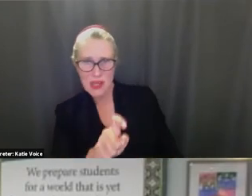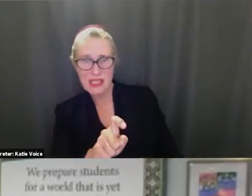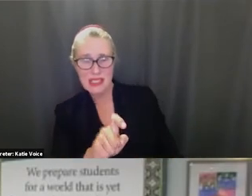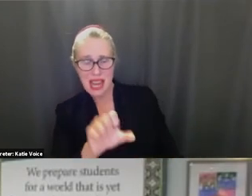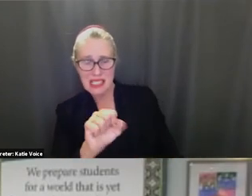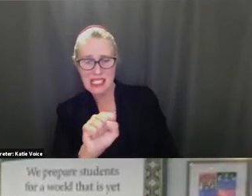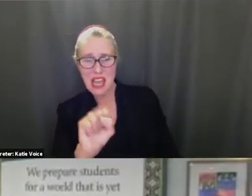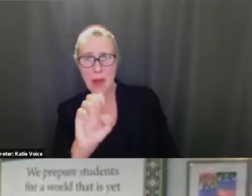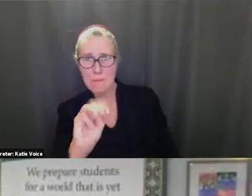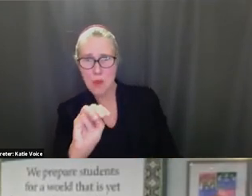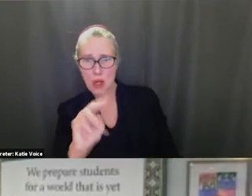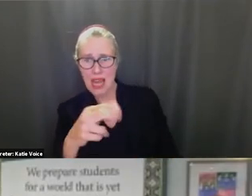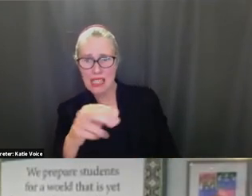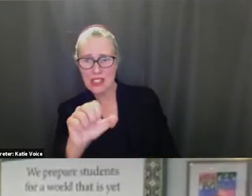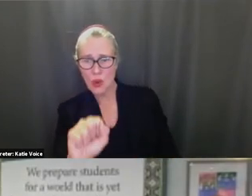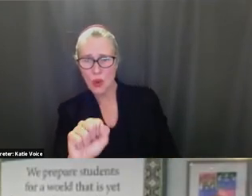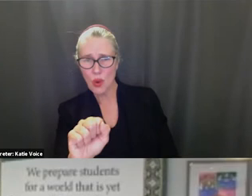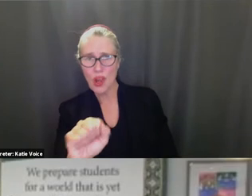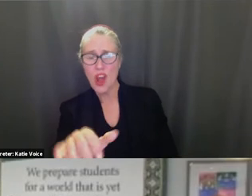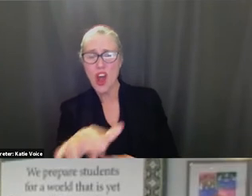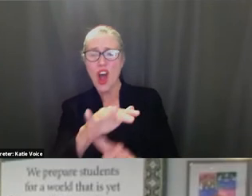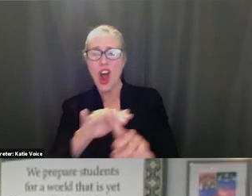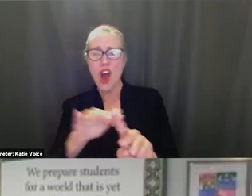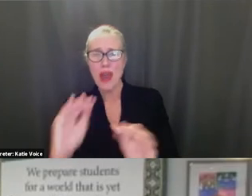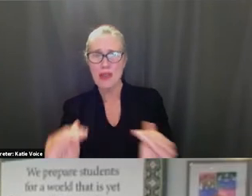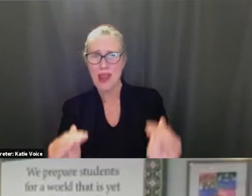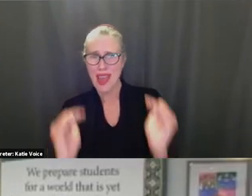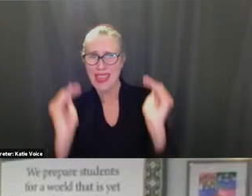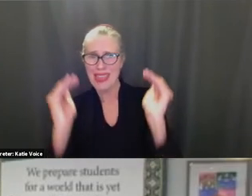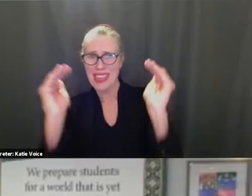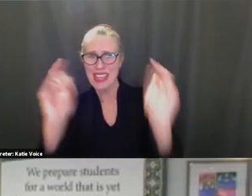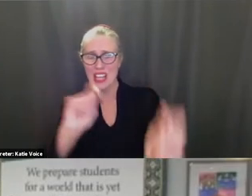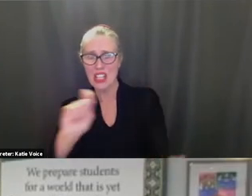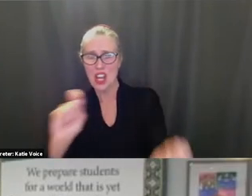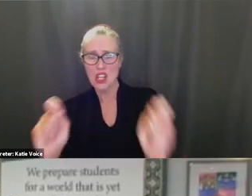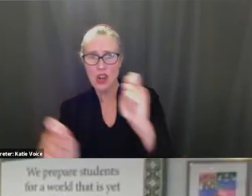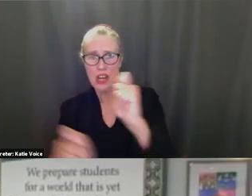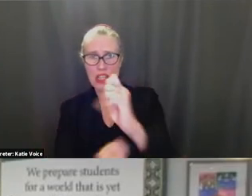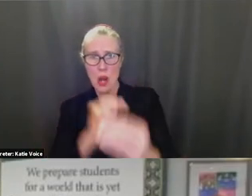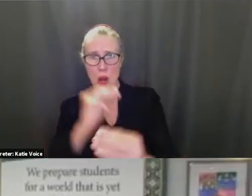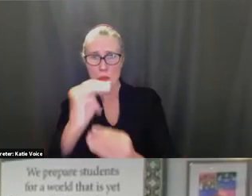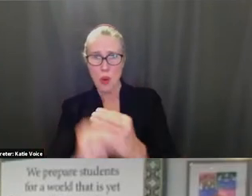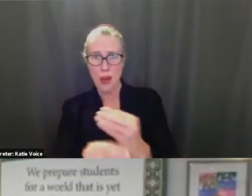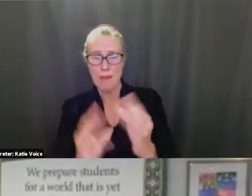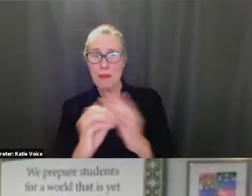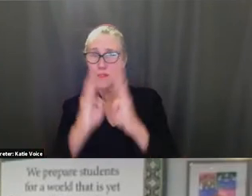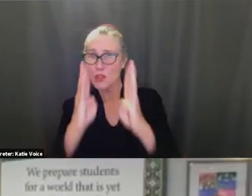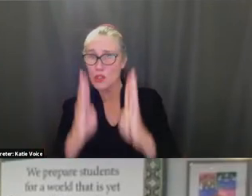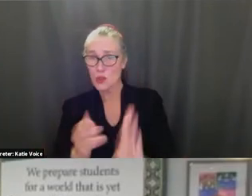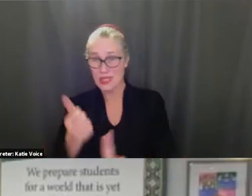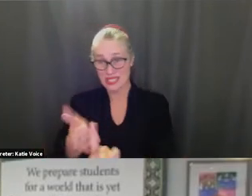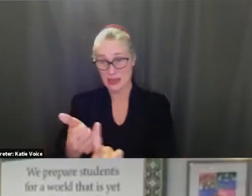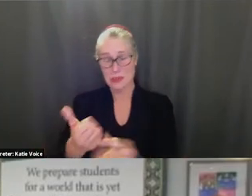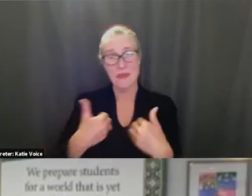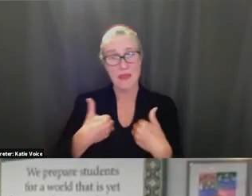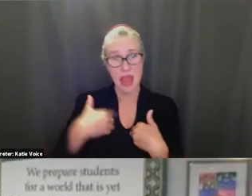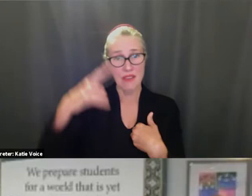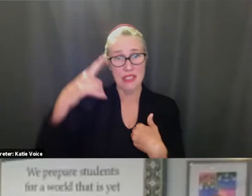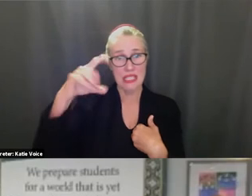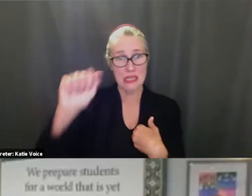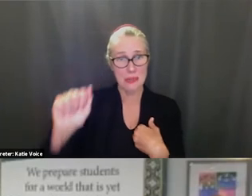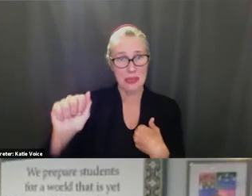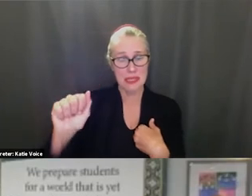around the adult uh transition program for students with disabilities first them